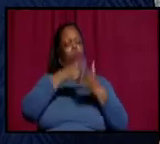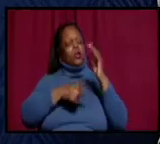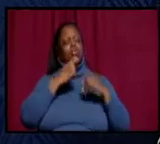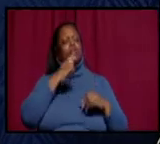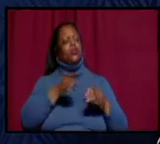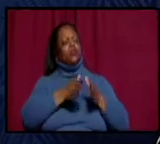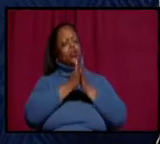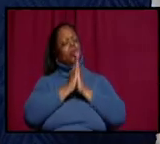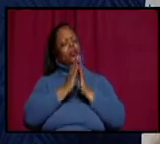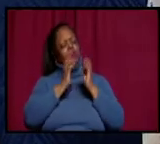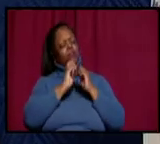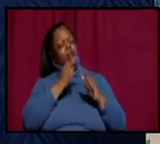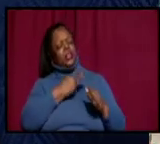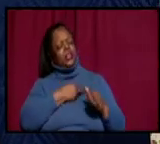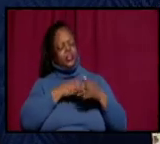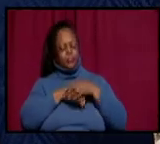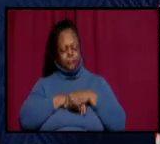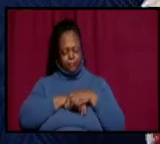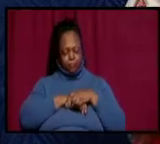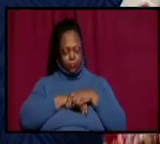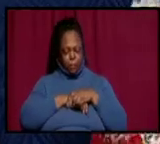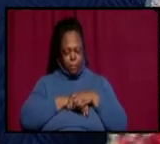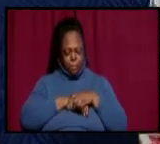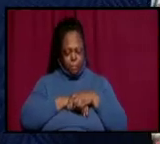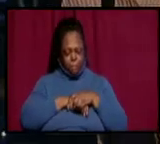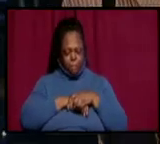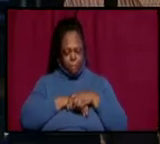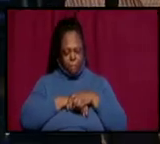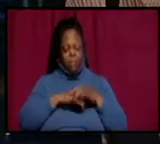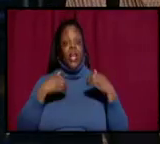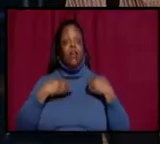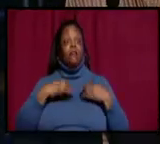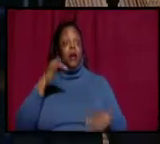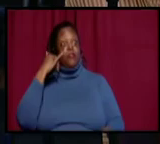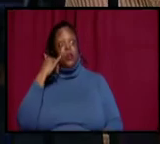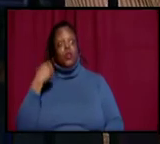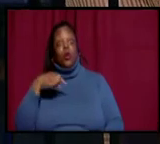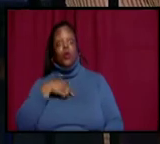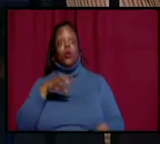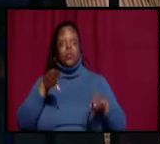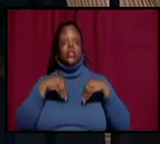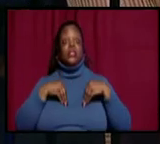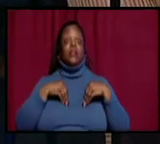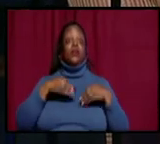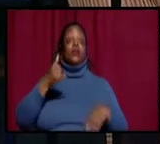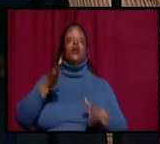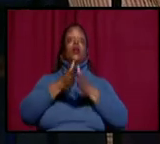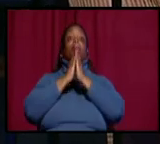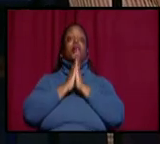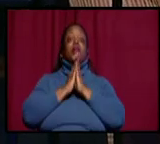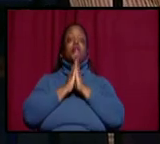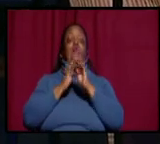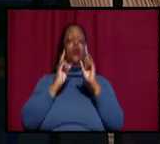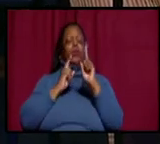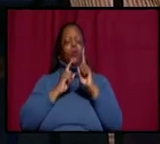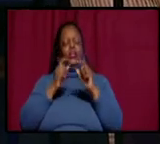you're going to share with us? Praise the Lord, Pastor. First of all, I have my phone because we're receiving prayer requests from families. We're receiving prayer